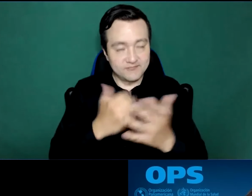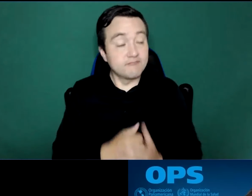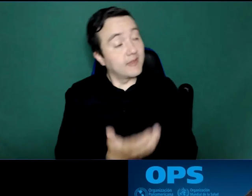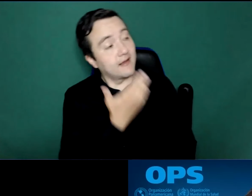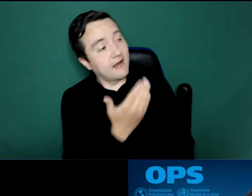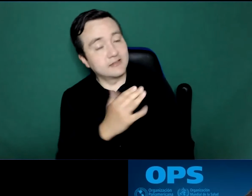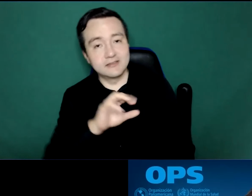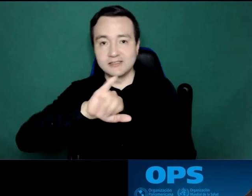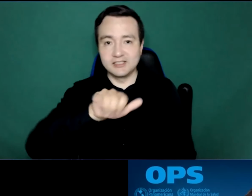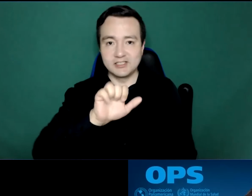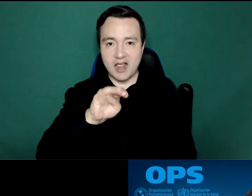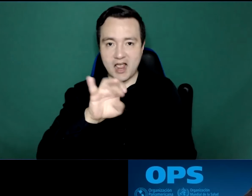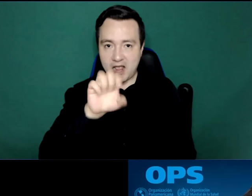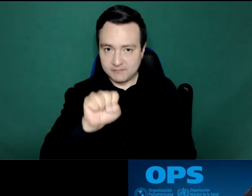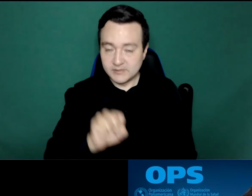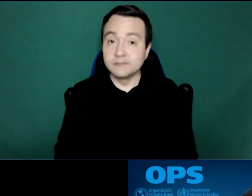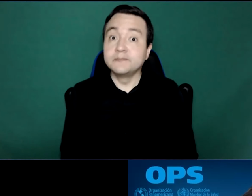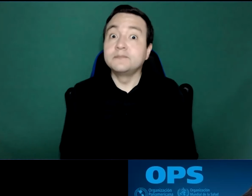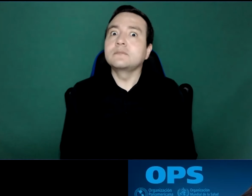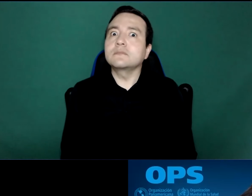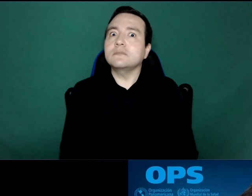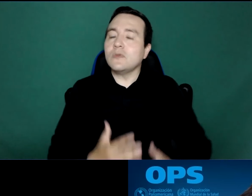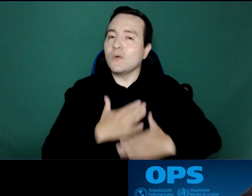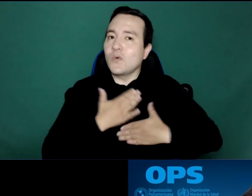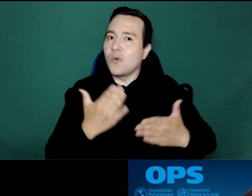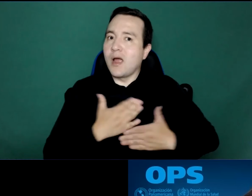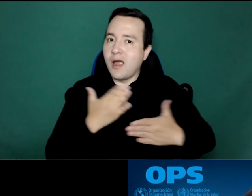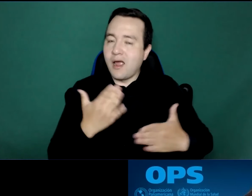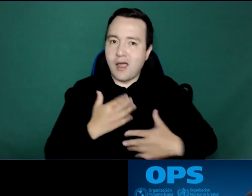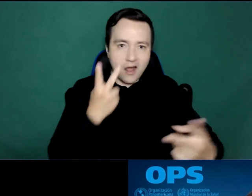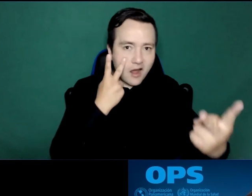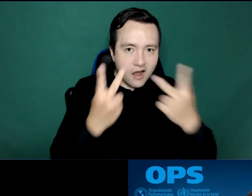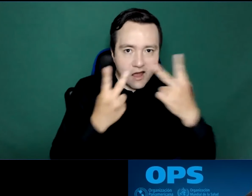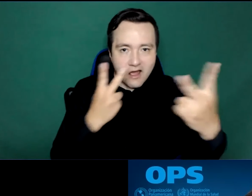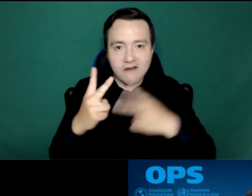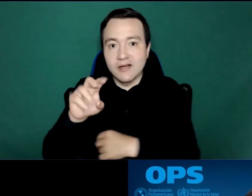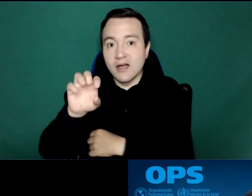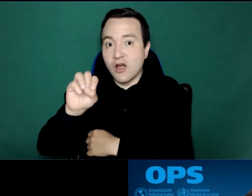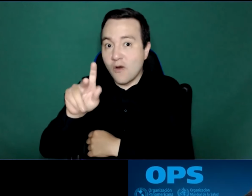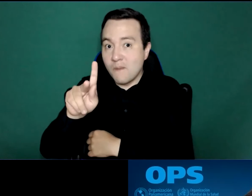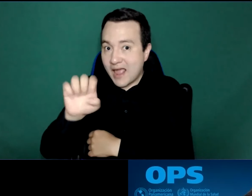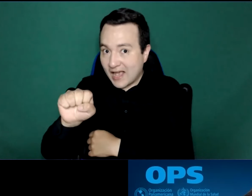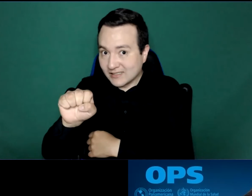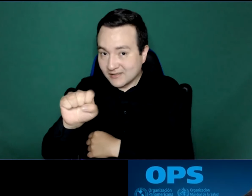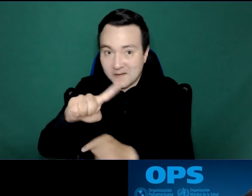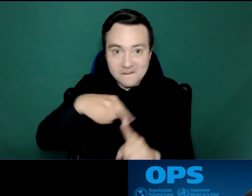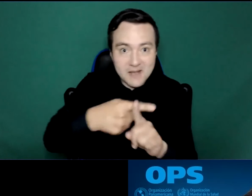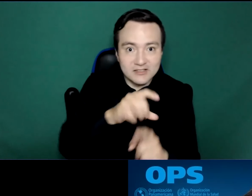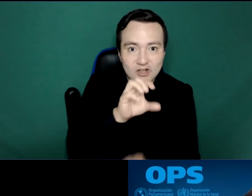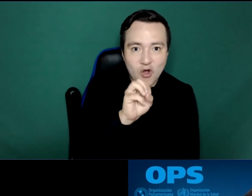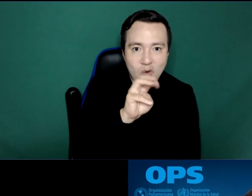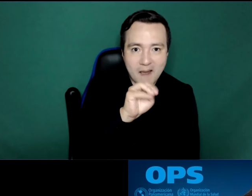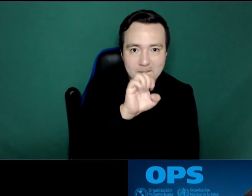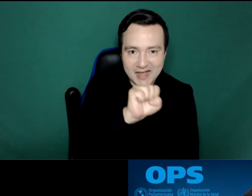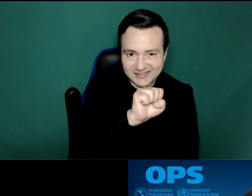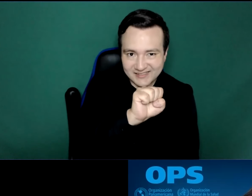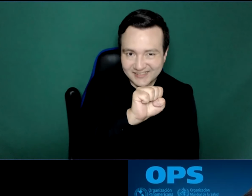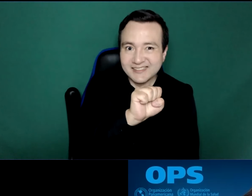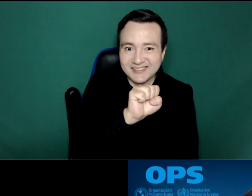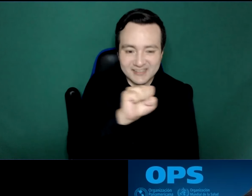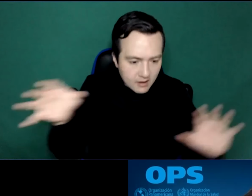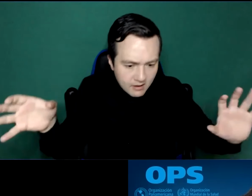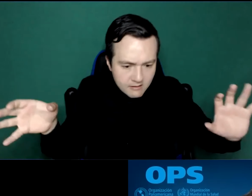PAHO. I mean, the leadership that you have with over 450 participants. And every time that I check the number keeps